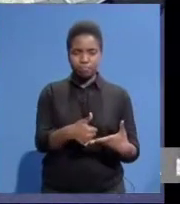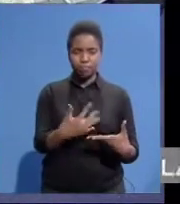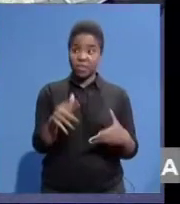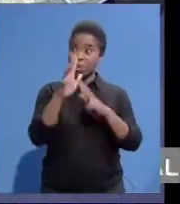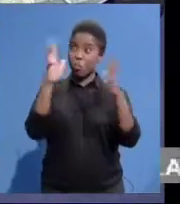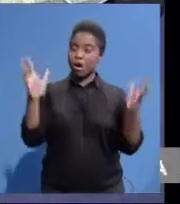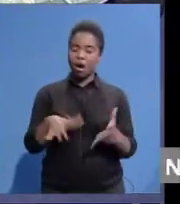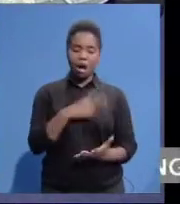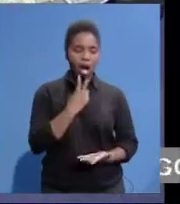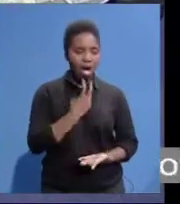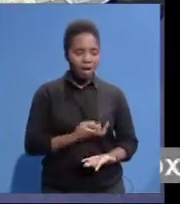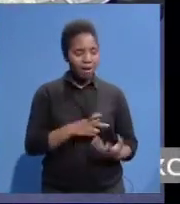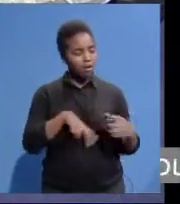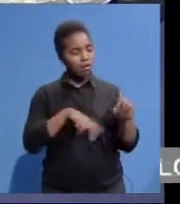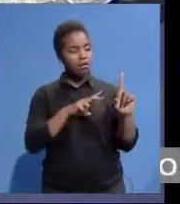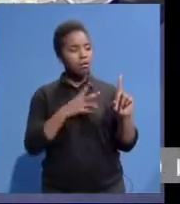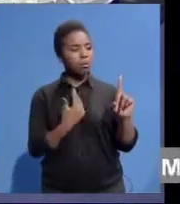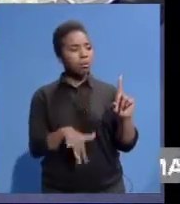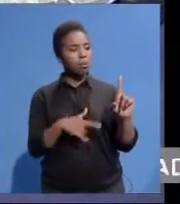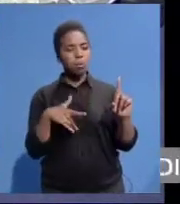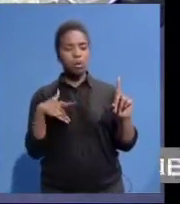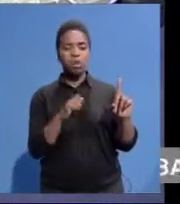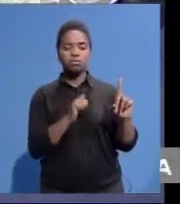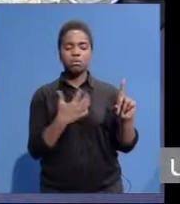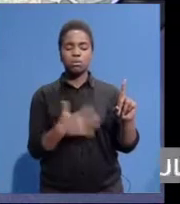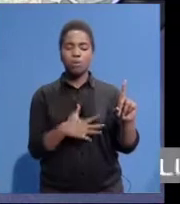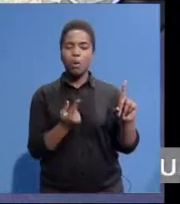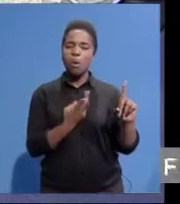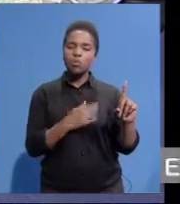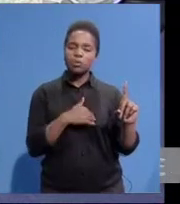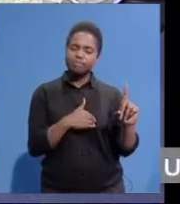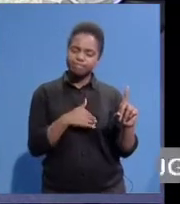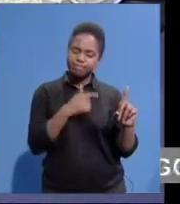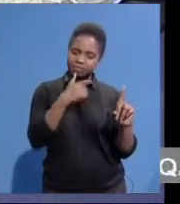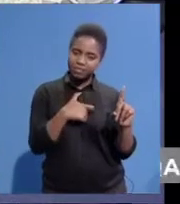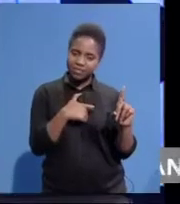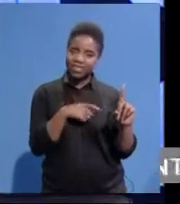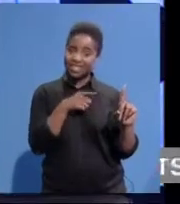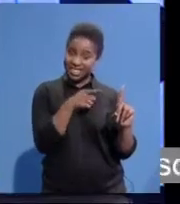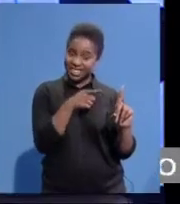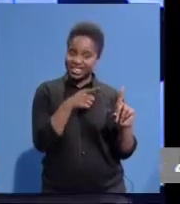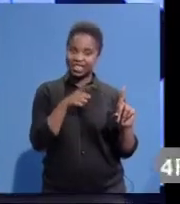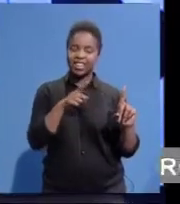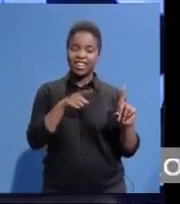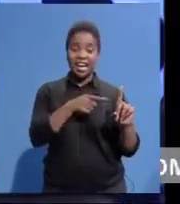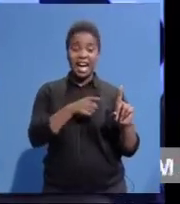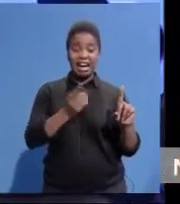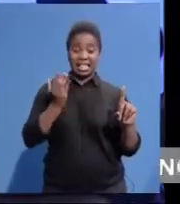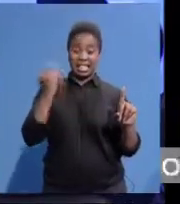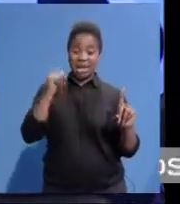and us as South African, we are mourning and celebrating, remember, is the one who is also known during his Youth League days